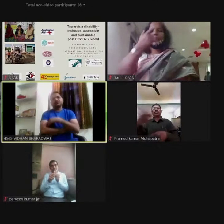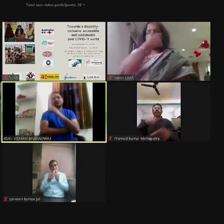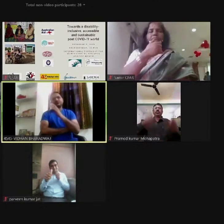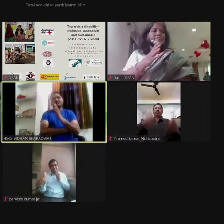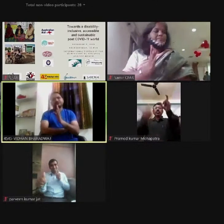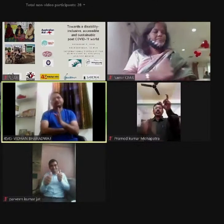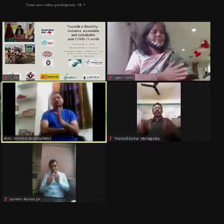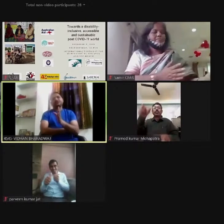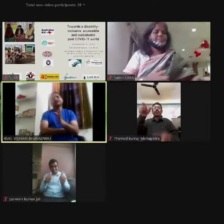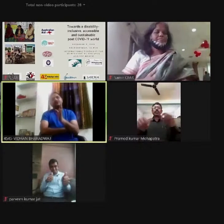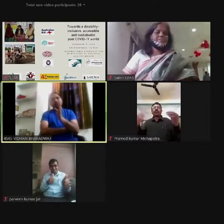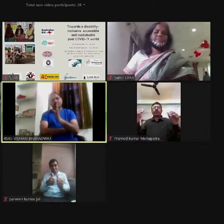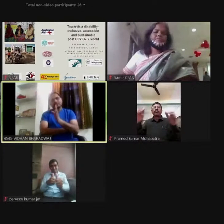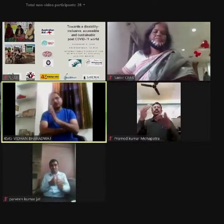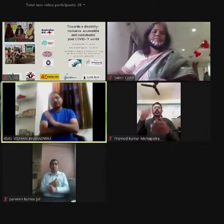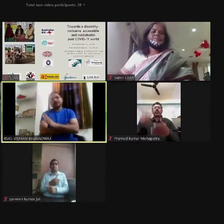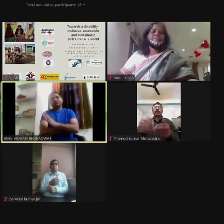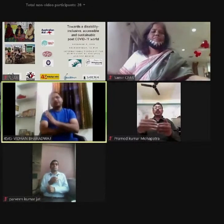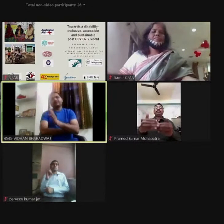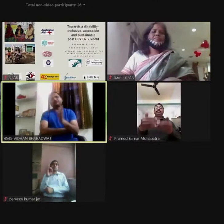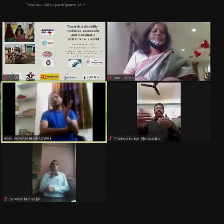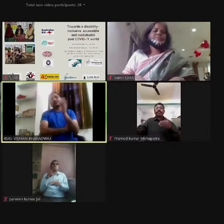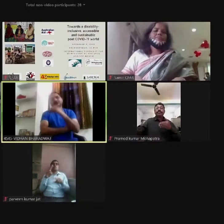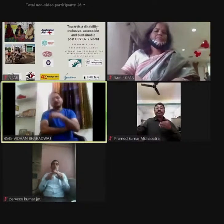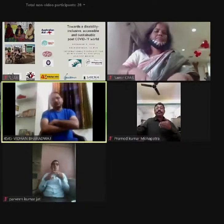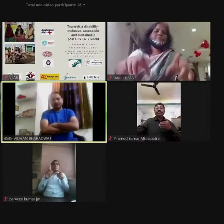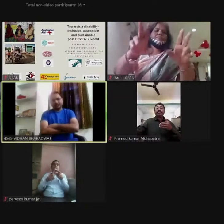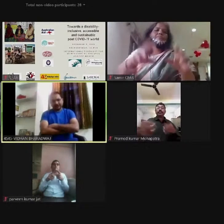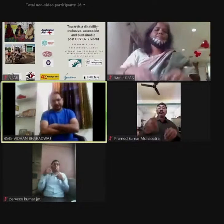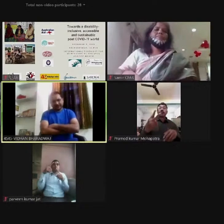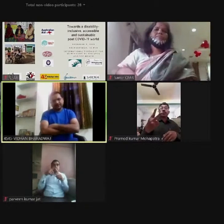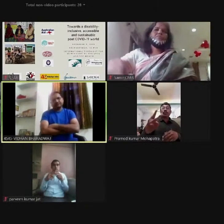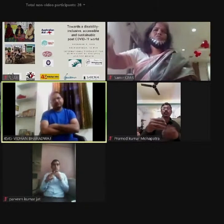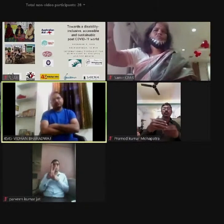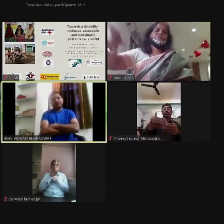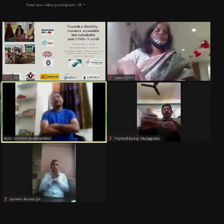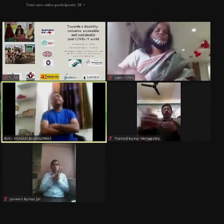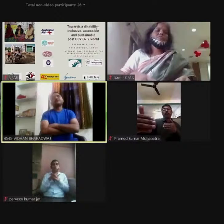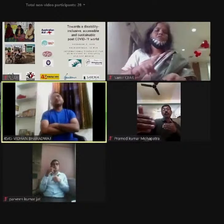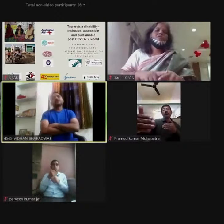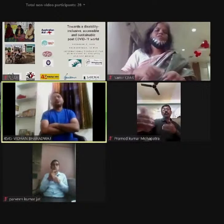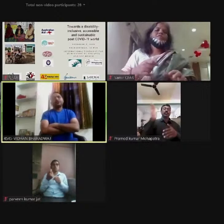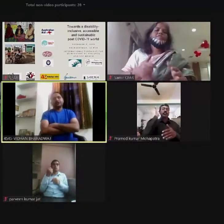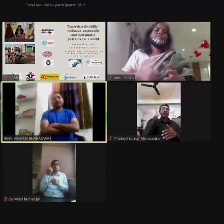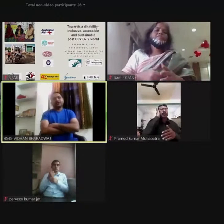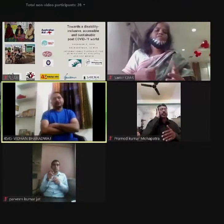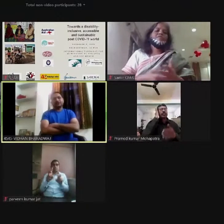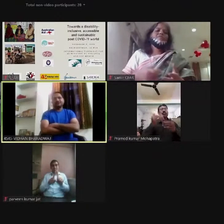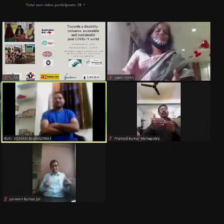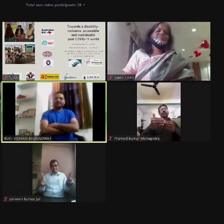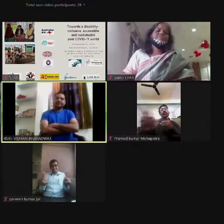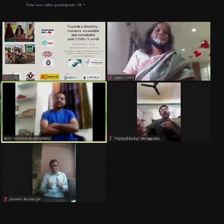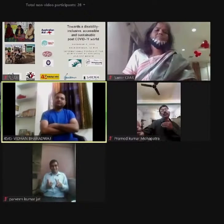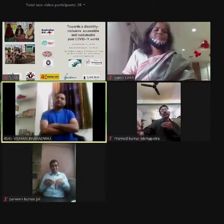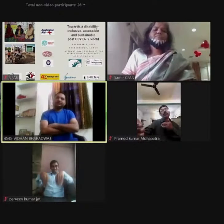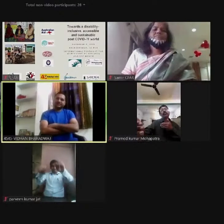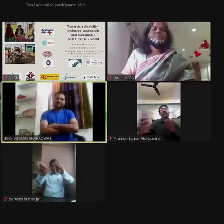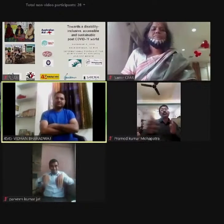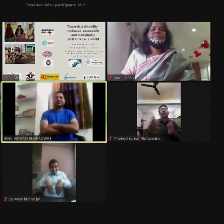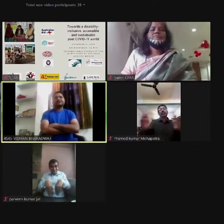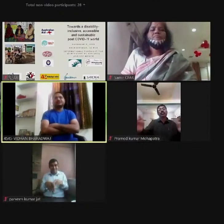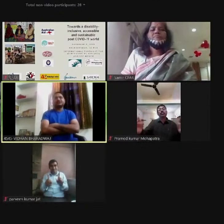are we are also managing social distancing to ensure that infection control is